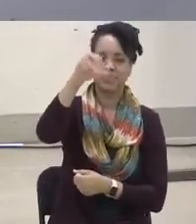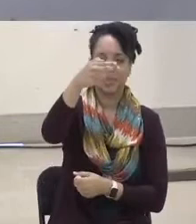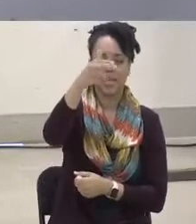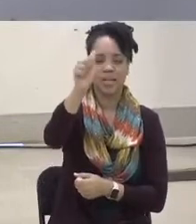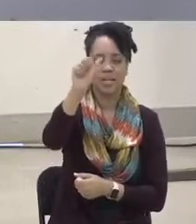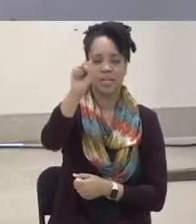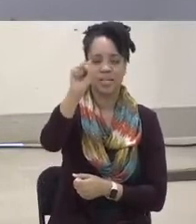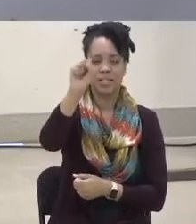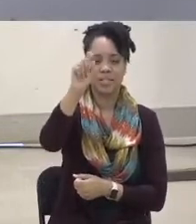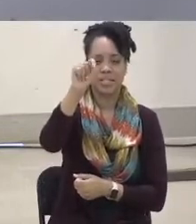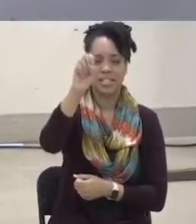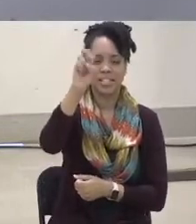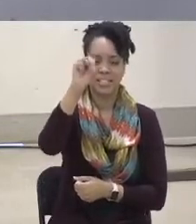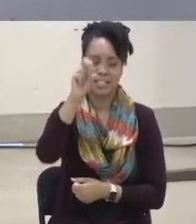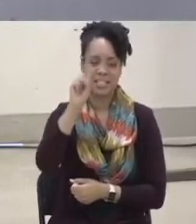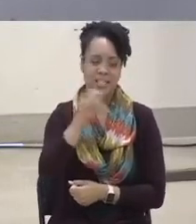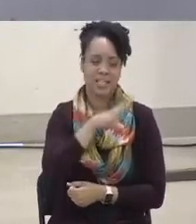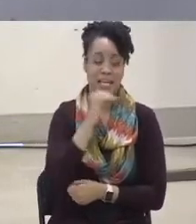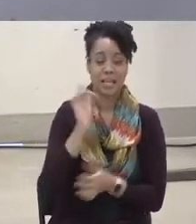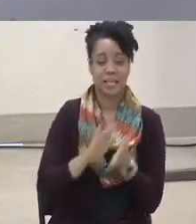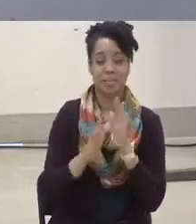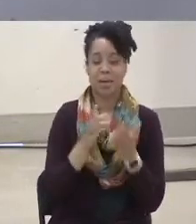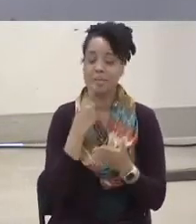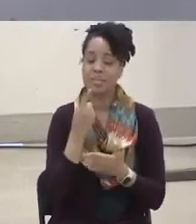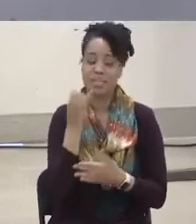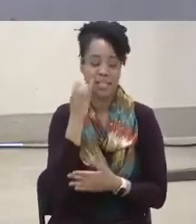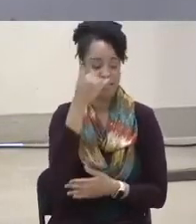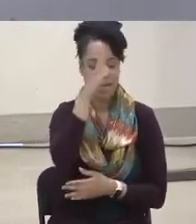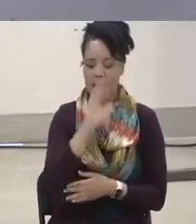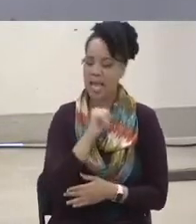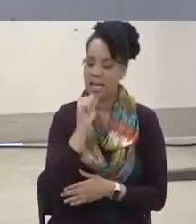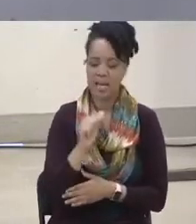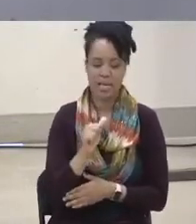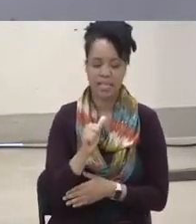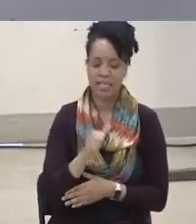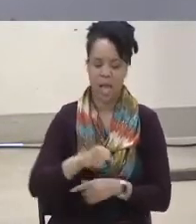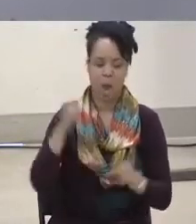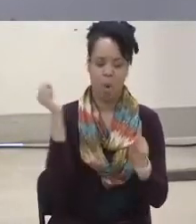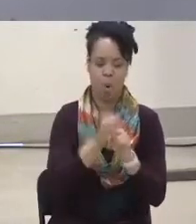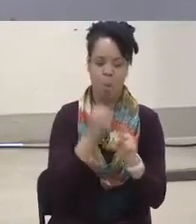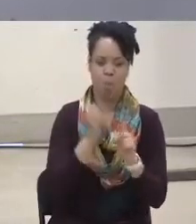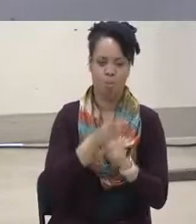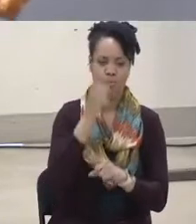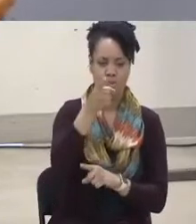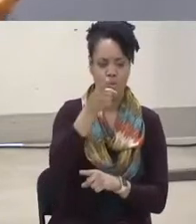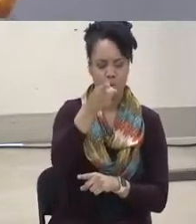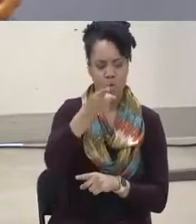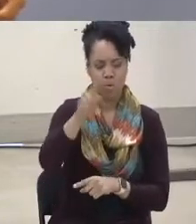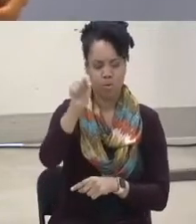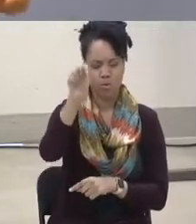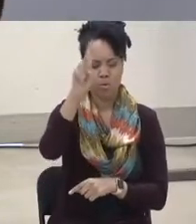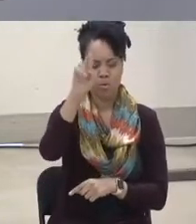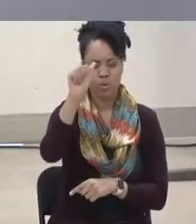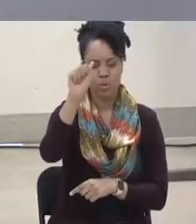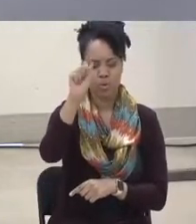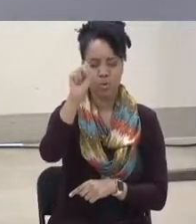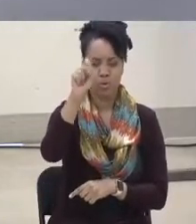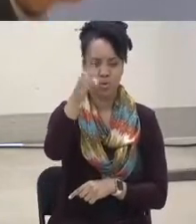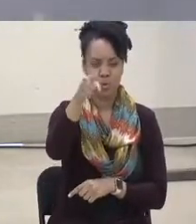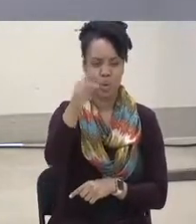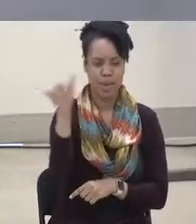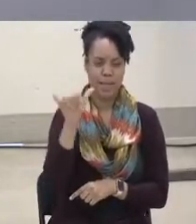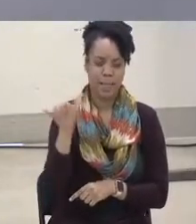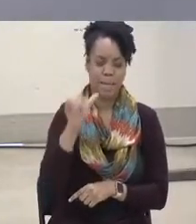Dios ama, Dios castiga. And the Bible said, if God doesn't chasten you, he treats you as a bastard La Biblia dice instead of